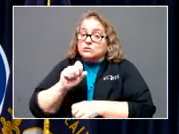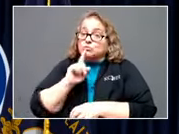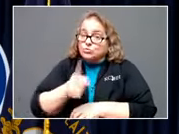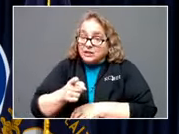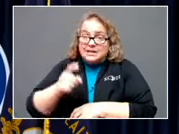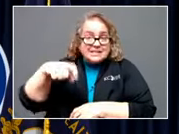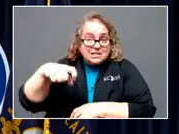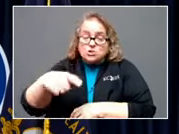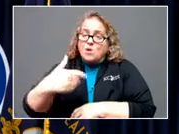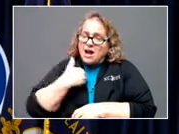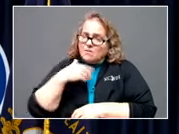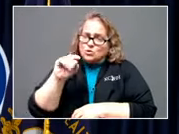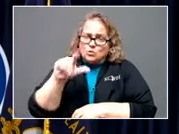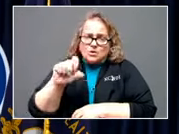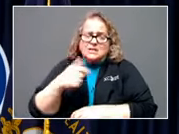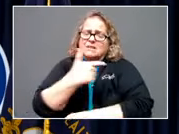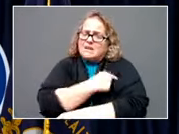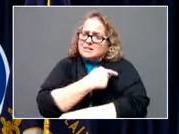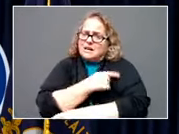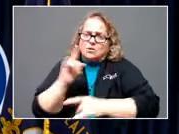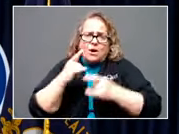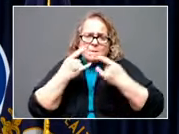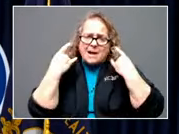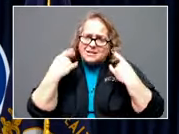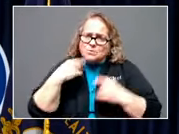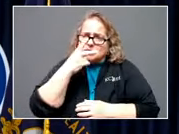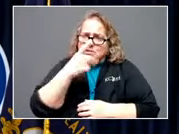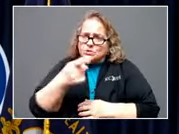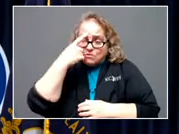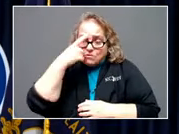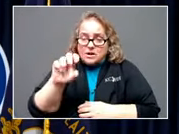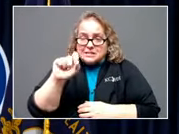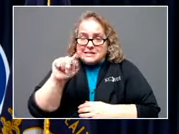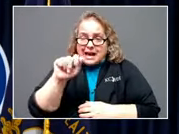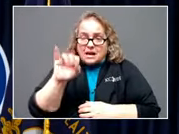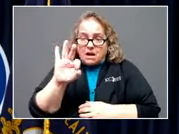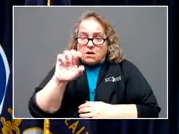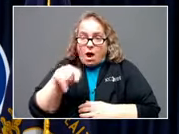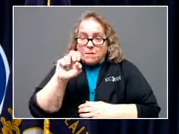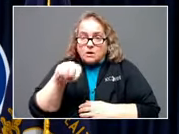vaccinated, wear a mask. We'll see you for the State of the Commonwealth on Wednesday night. Thank you.